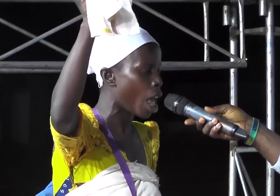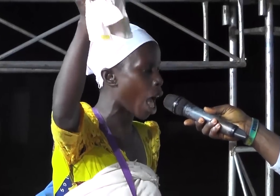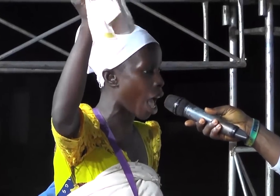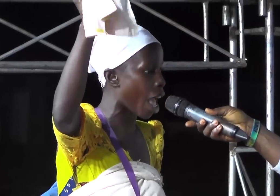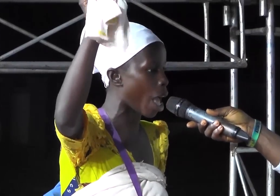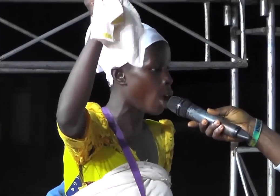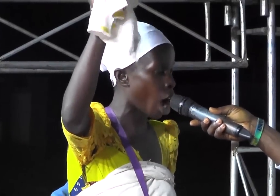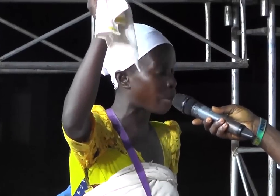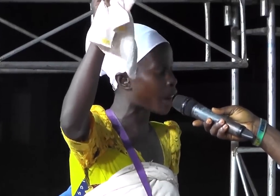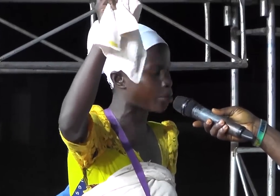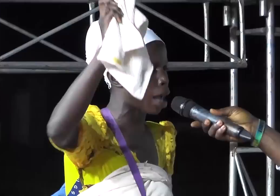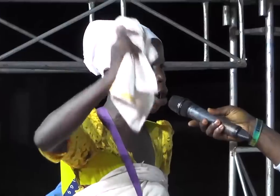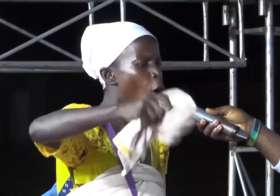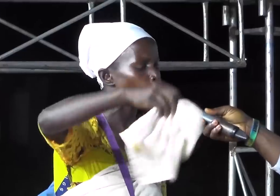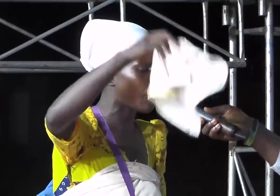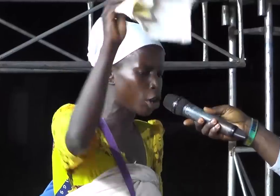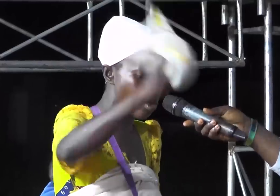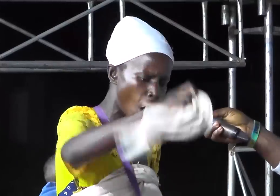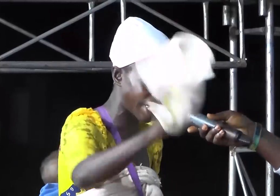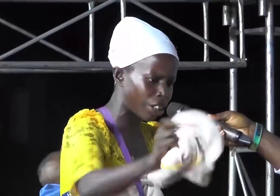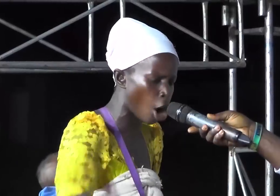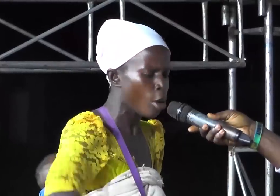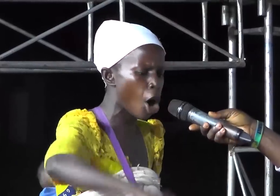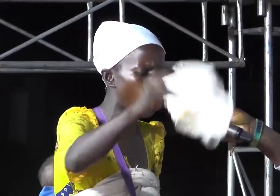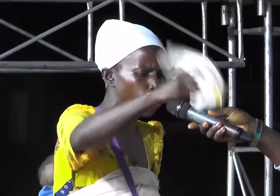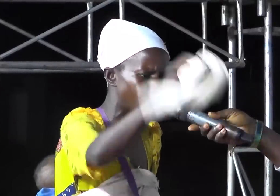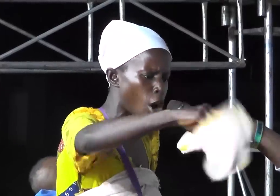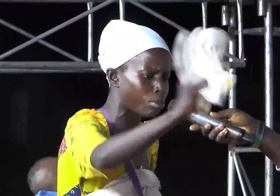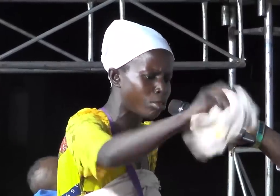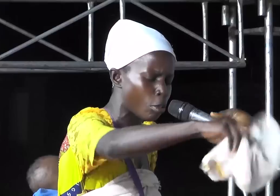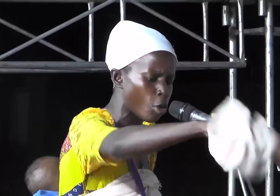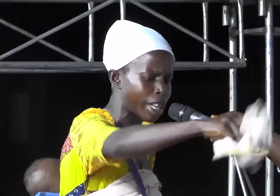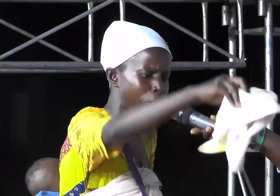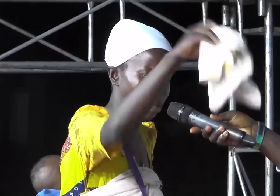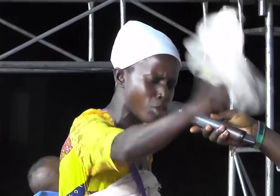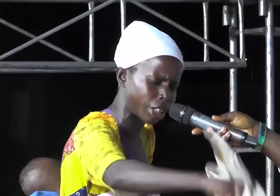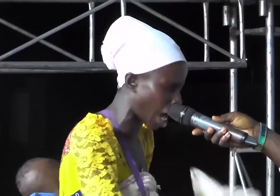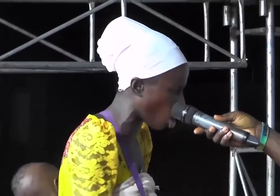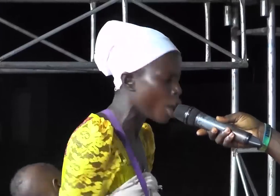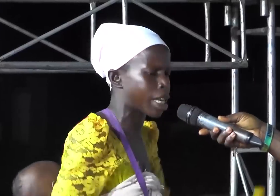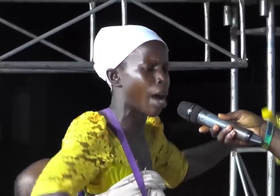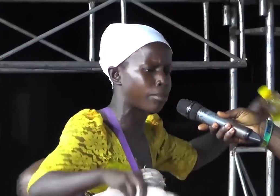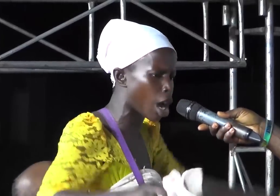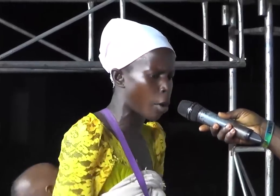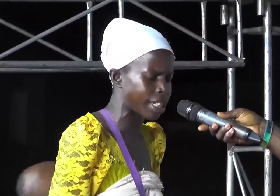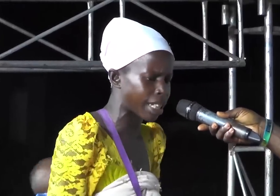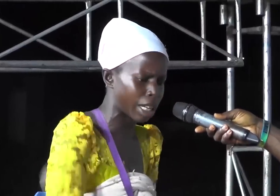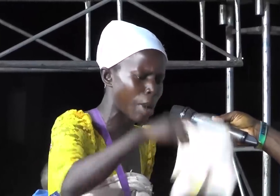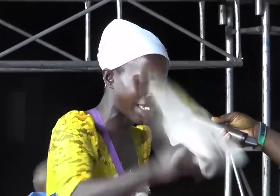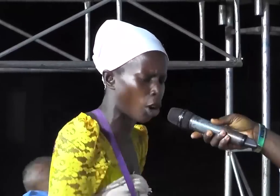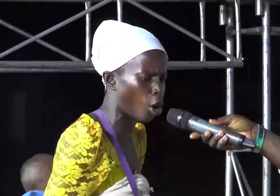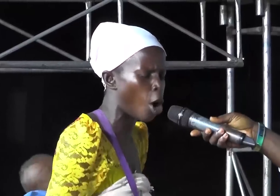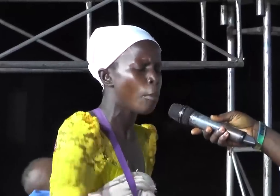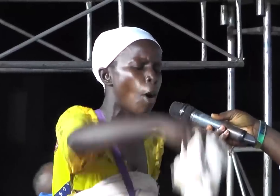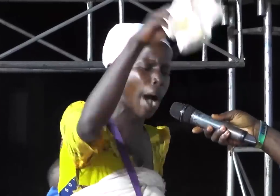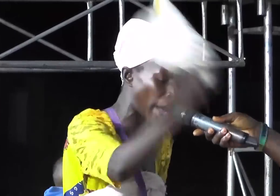orore apere gbagbo mo fi lu oja na pe ogun to mu ki ma gbe oja lo ki ma gbe bo sita ki